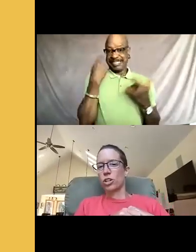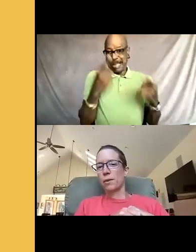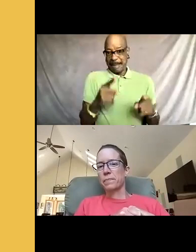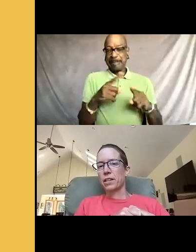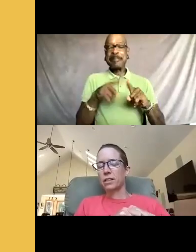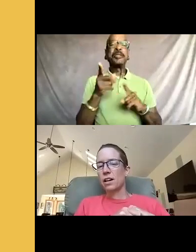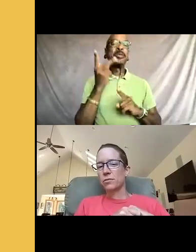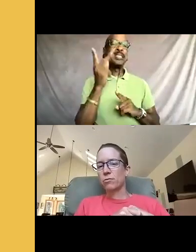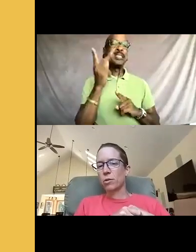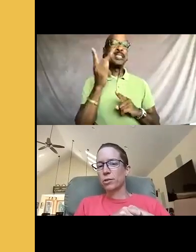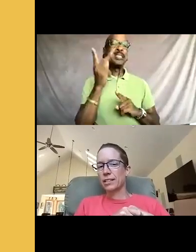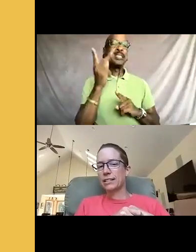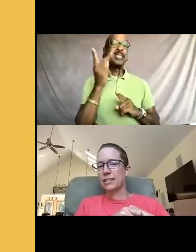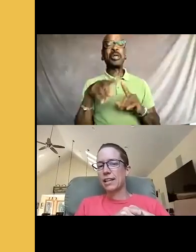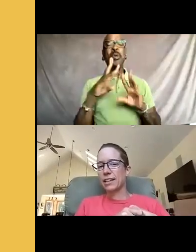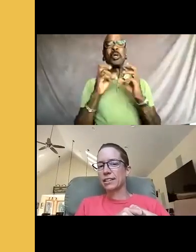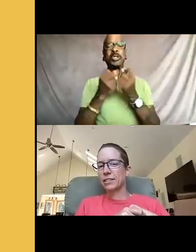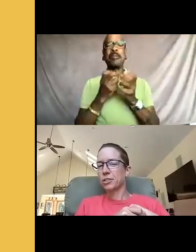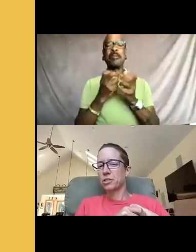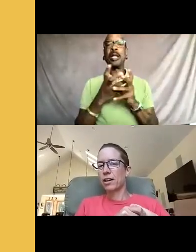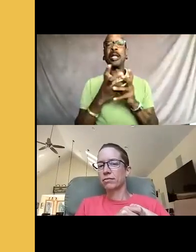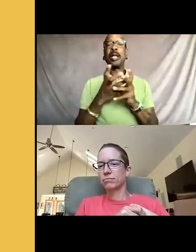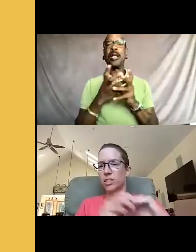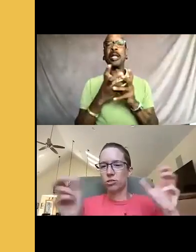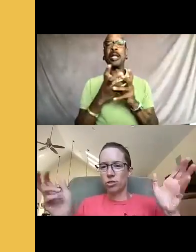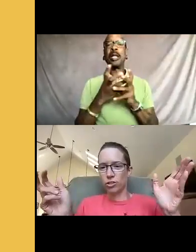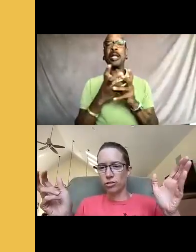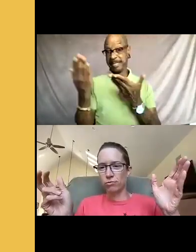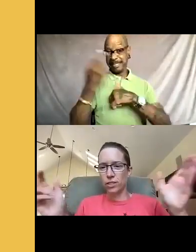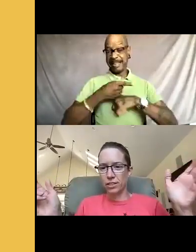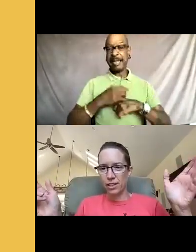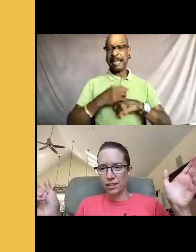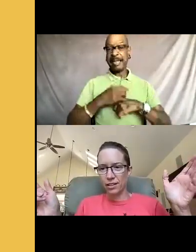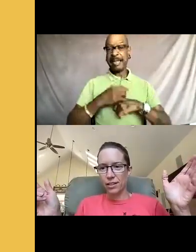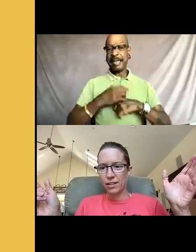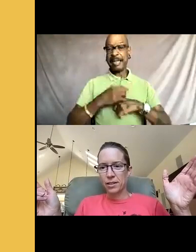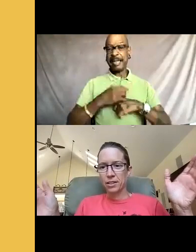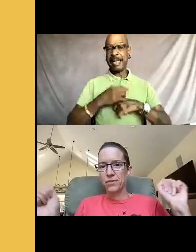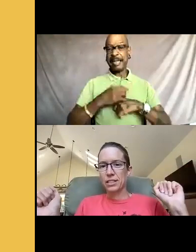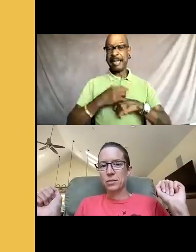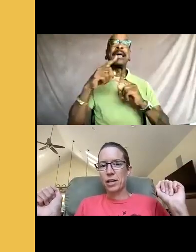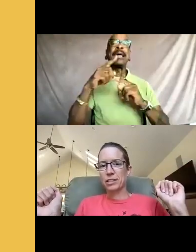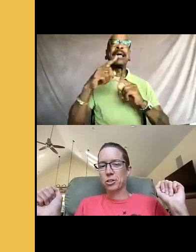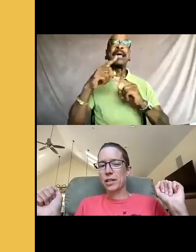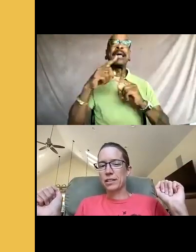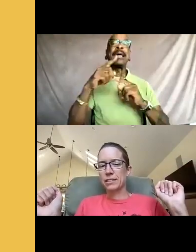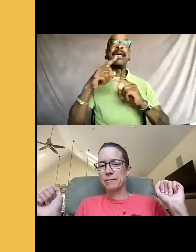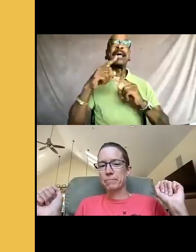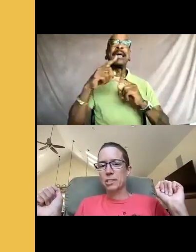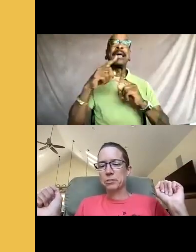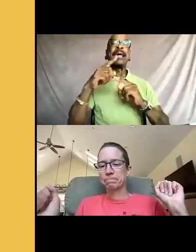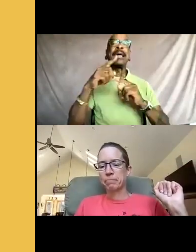this workshop, a lot of what we're presenting today, even though it's about legal structures and real estate, a lot of it is about